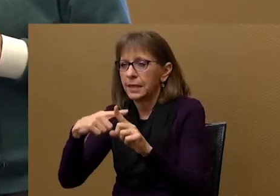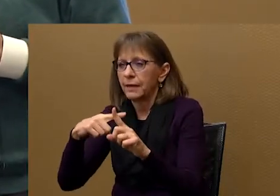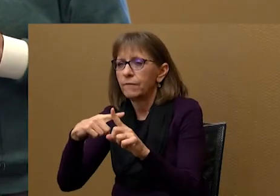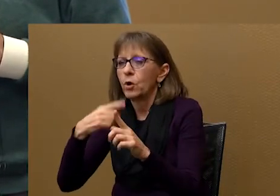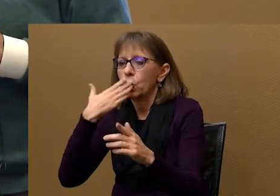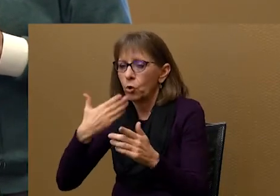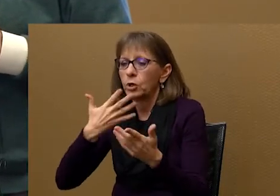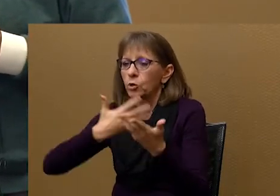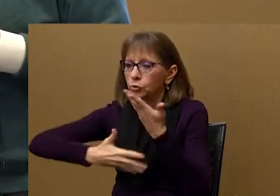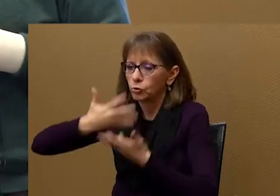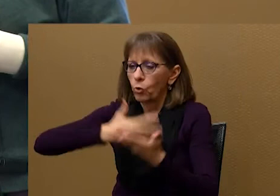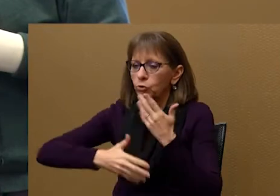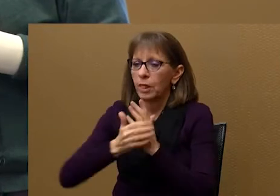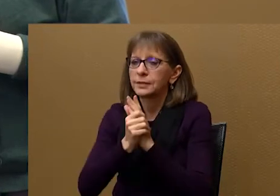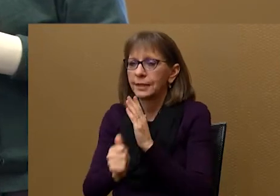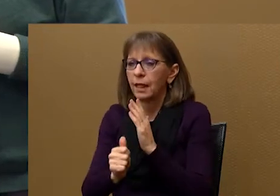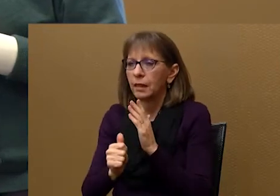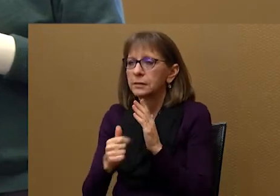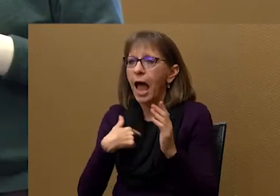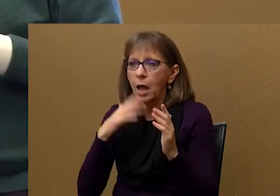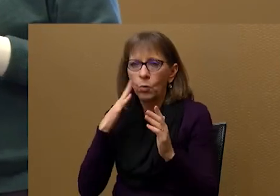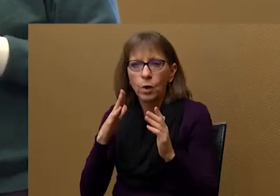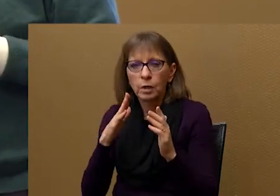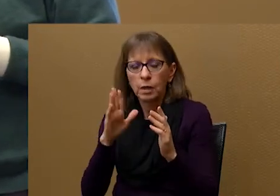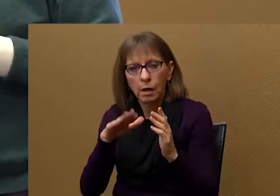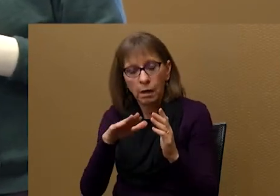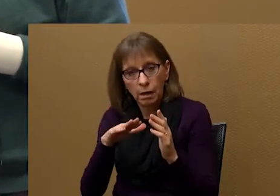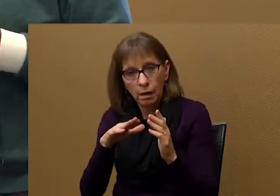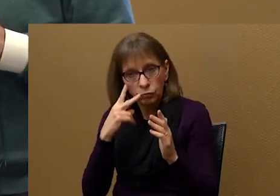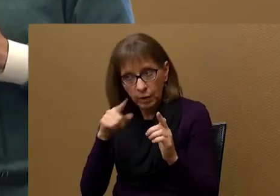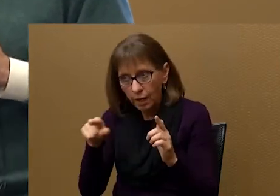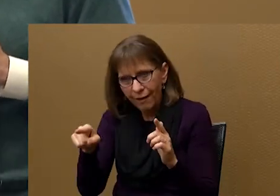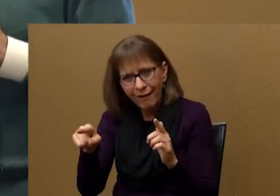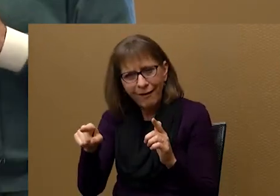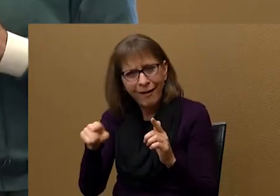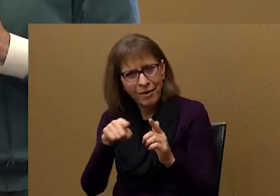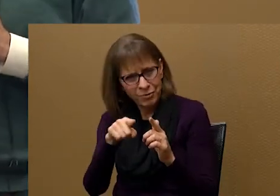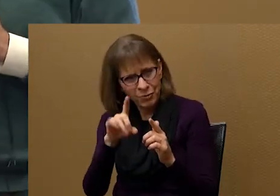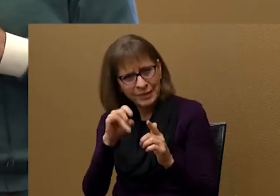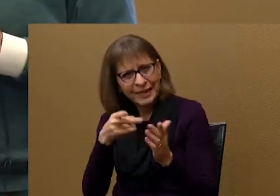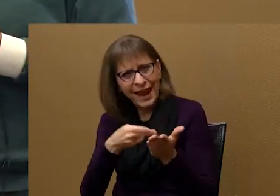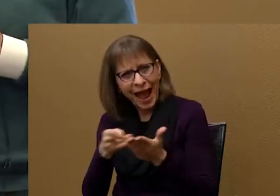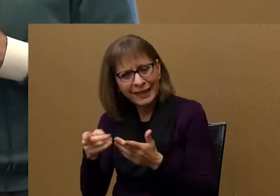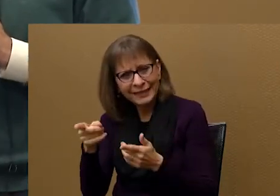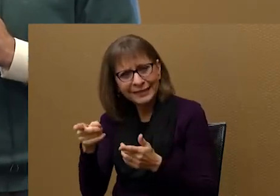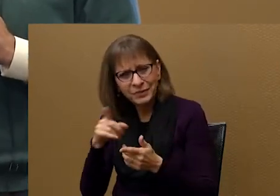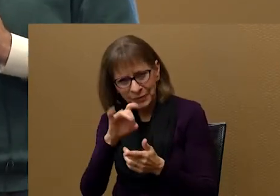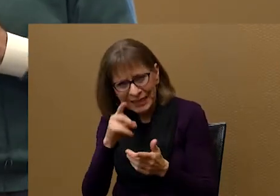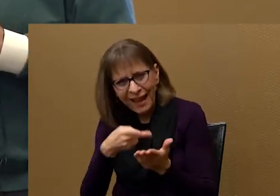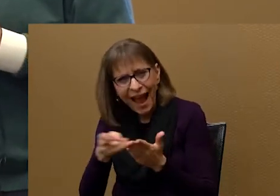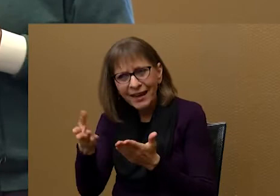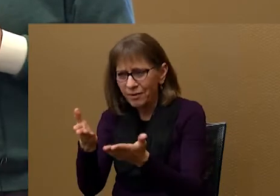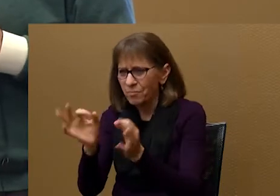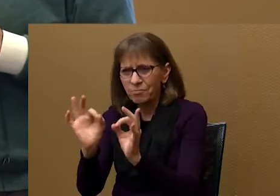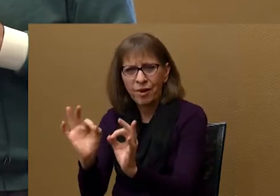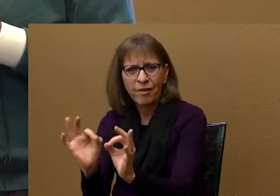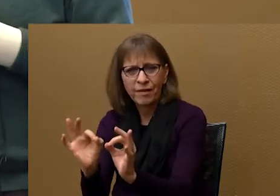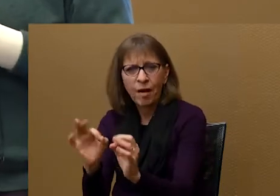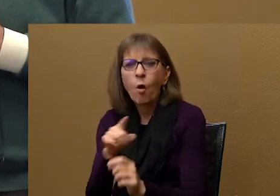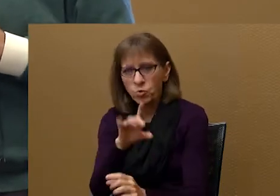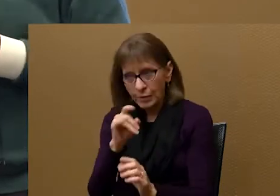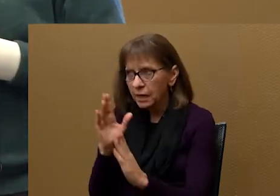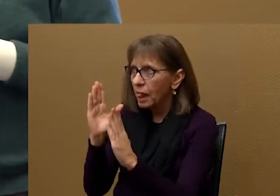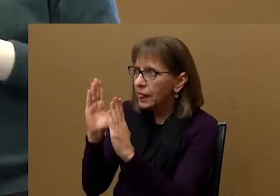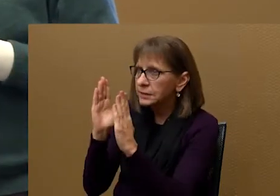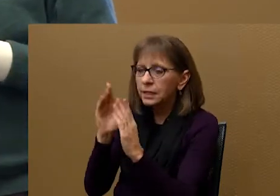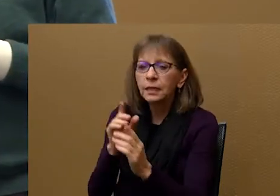lying, or any other positive pro-social skills. And I would be going out of my way to saying, in that instance, it looked like you were using